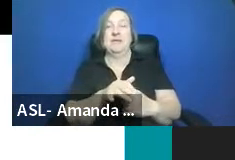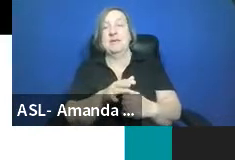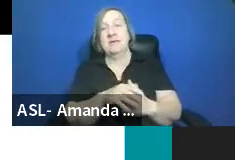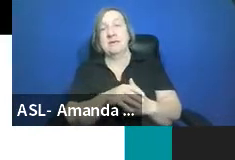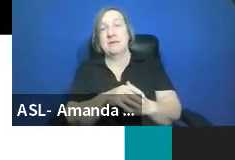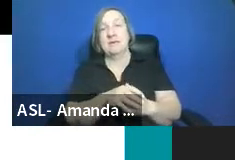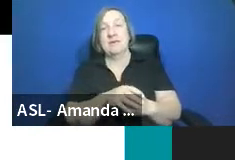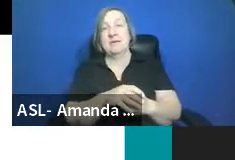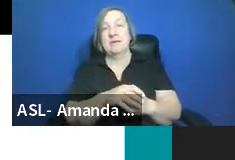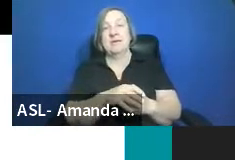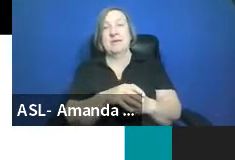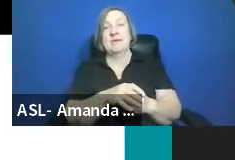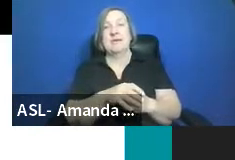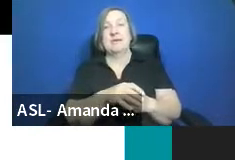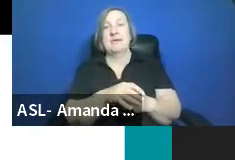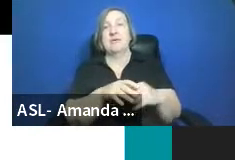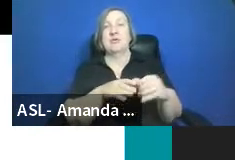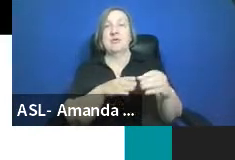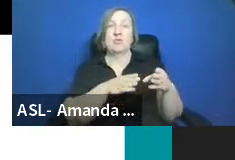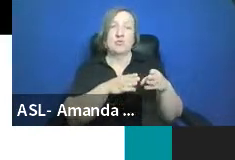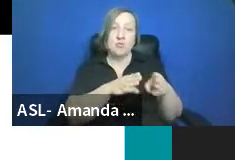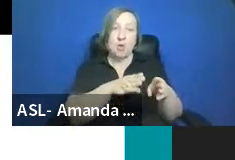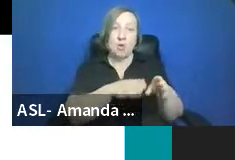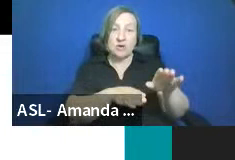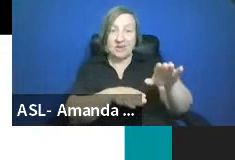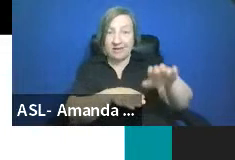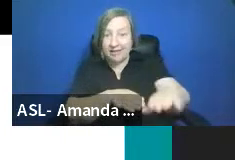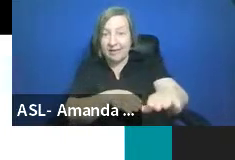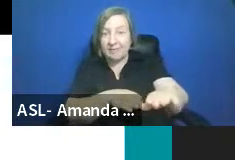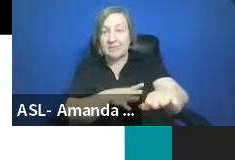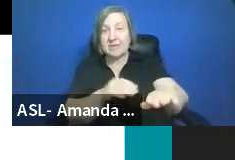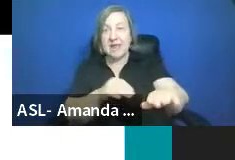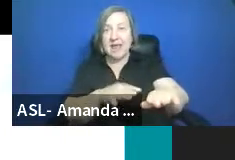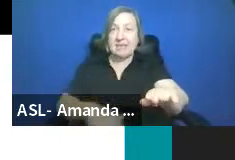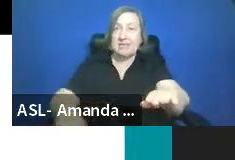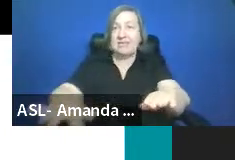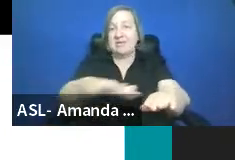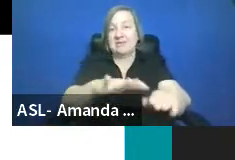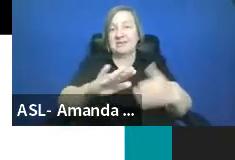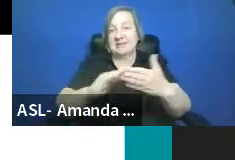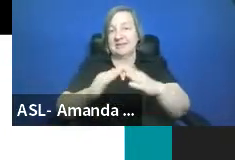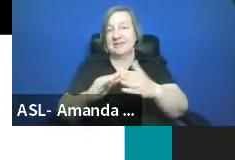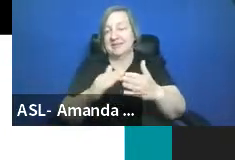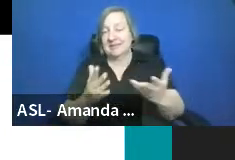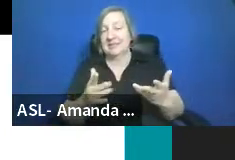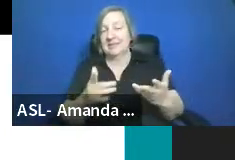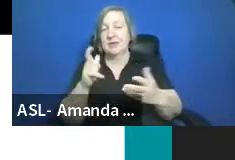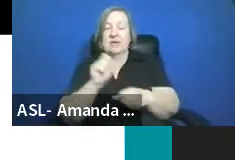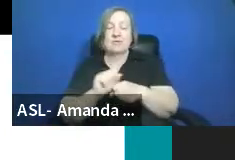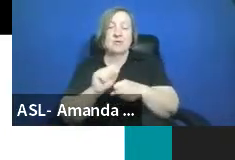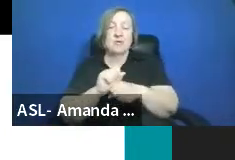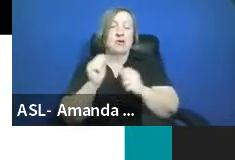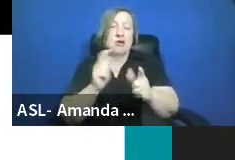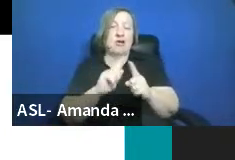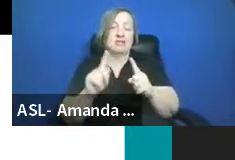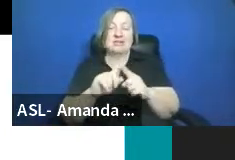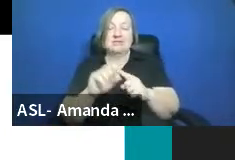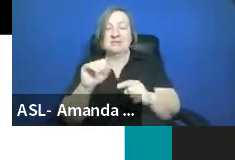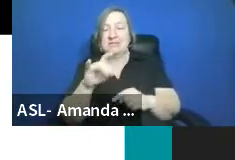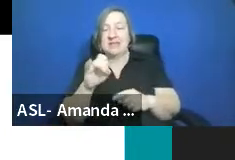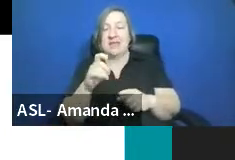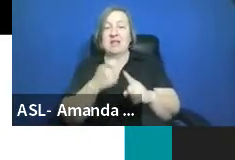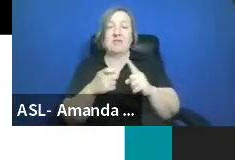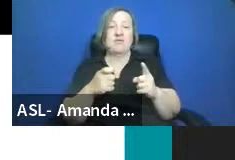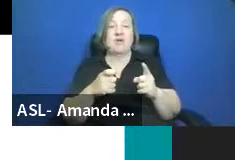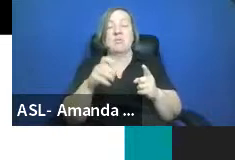of the sort of road alignment and the urban realm. We have to work at all scales. So from the